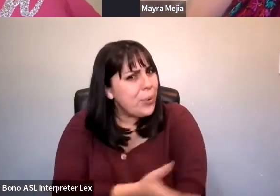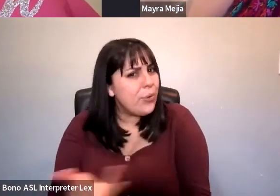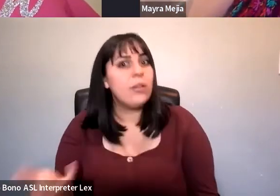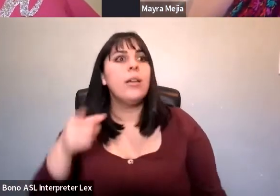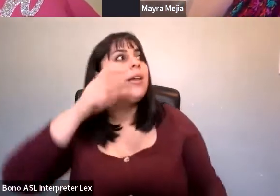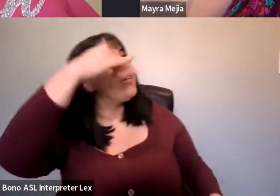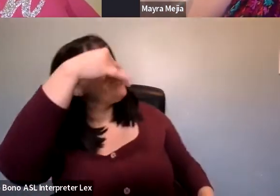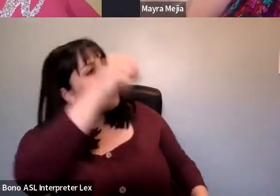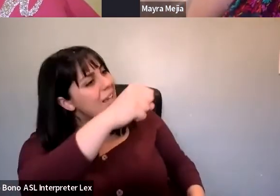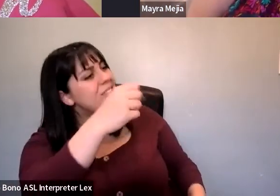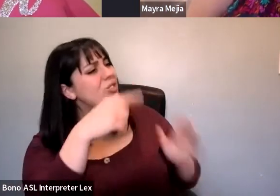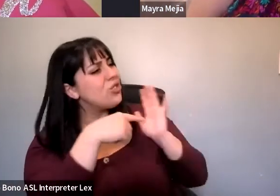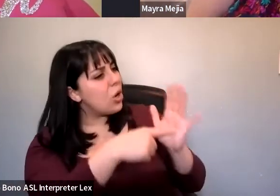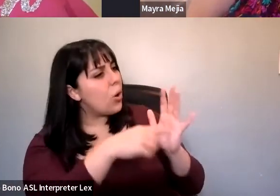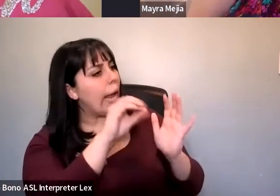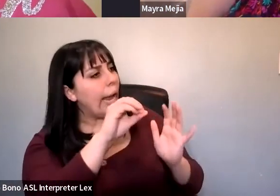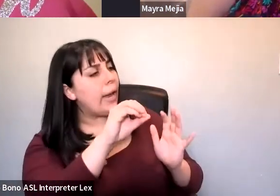the 7X, like